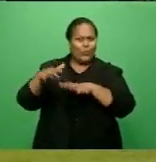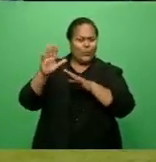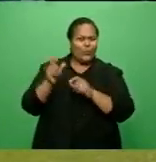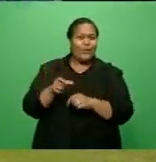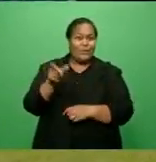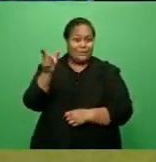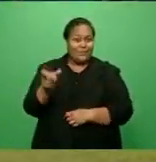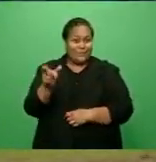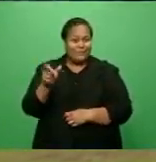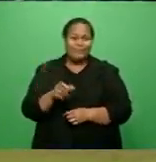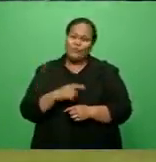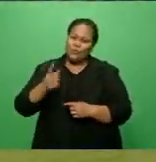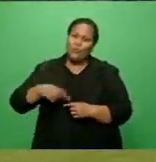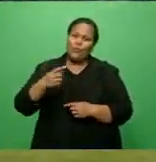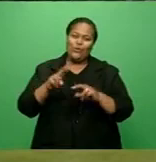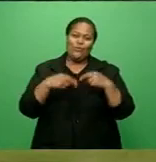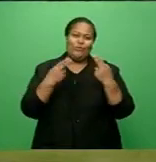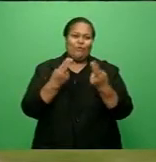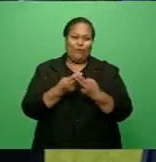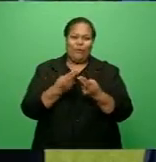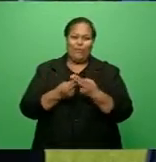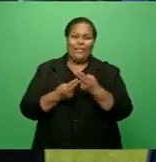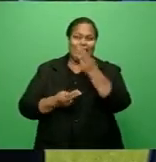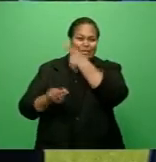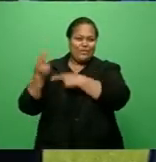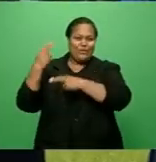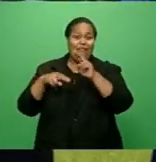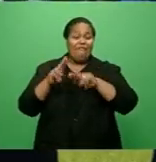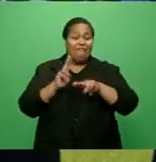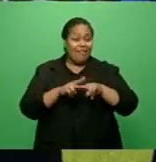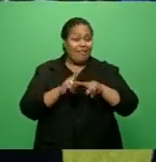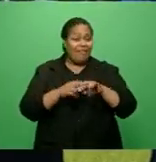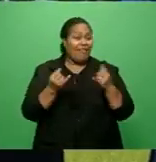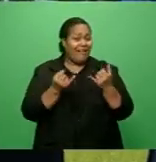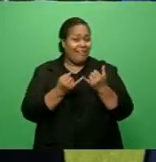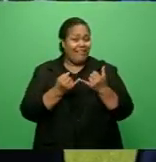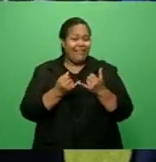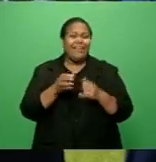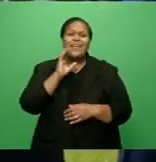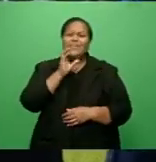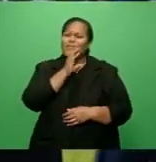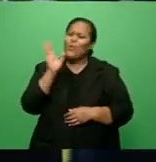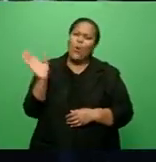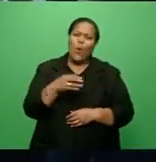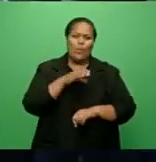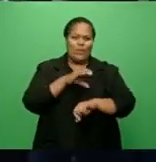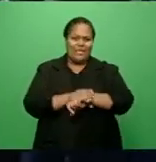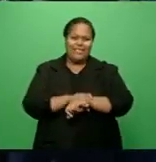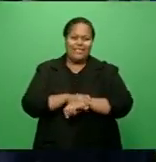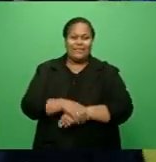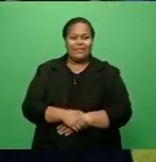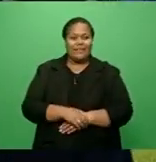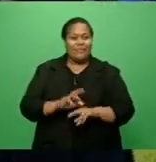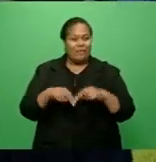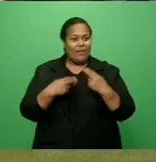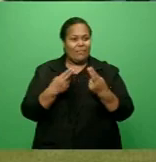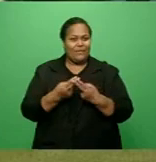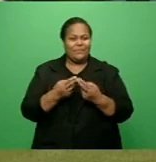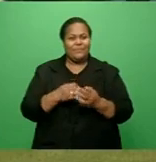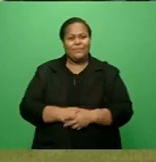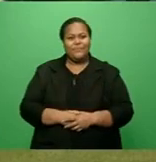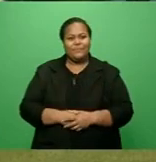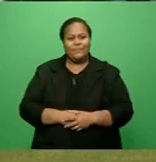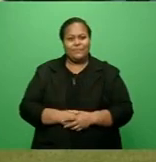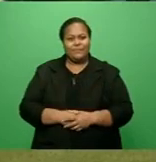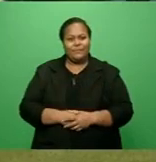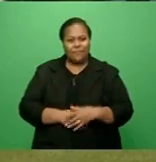continuing a family legacy as his father, uncles and cousins are all police officers. There's a big difference I have learned